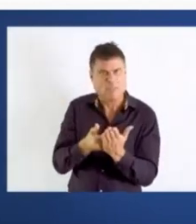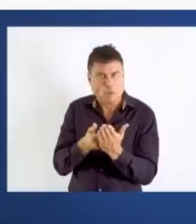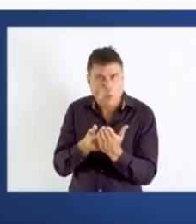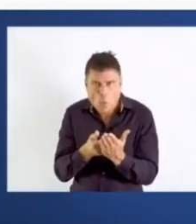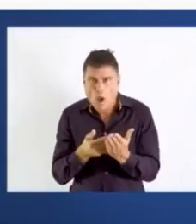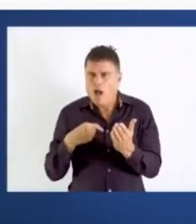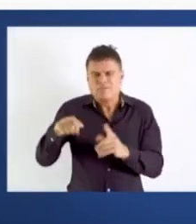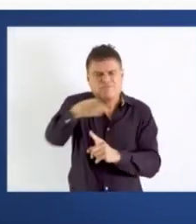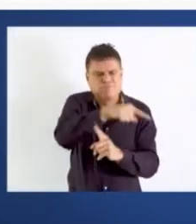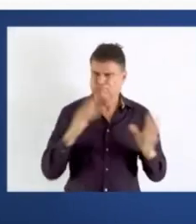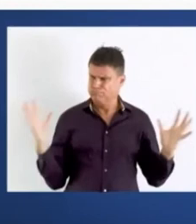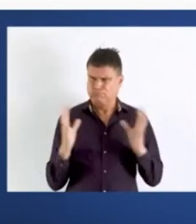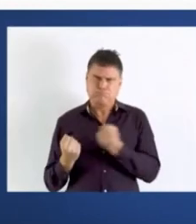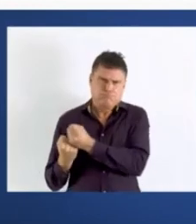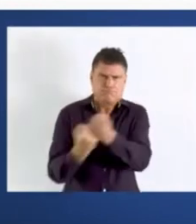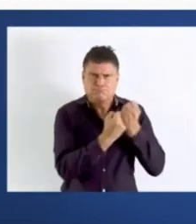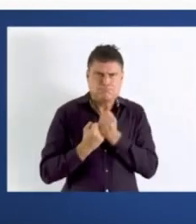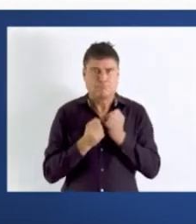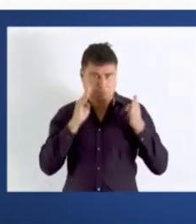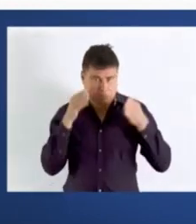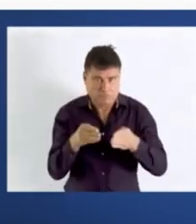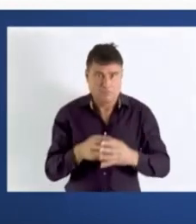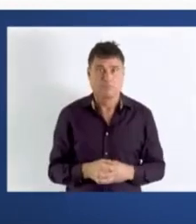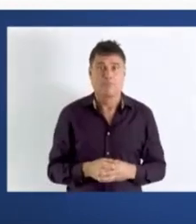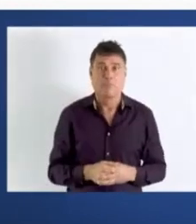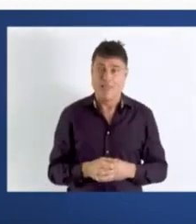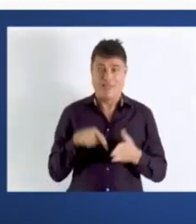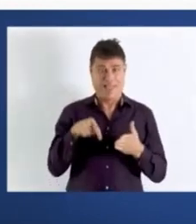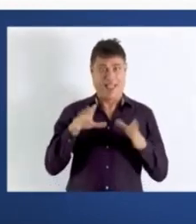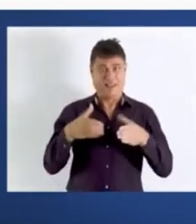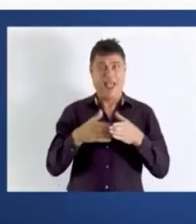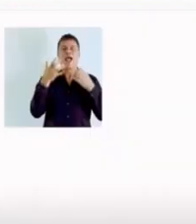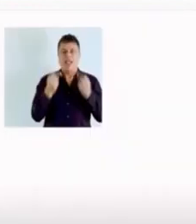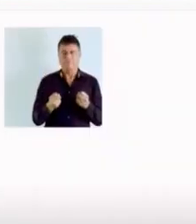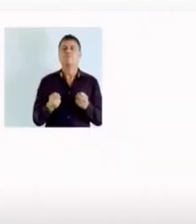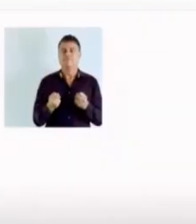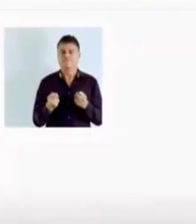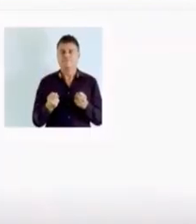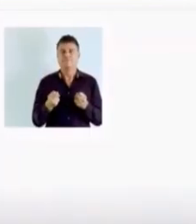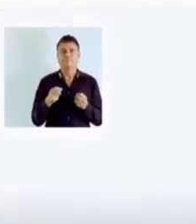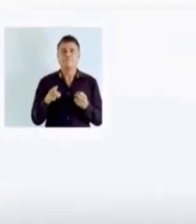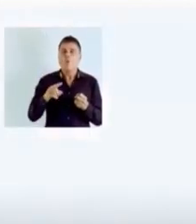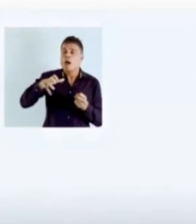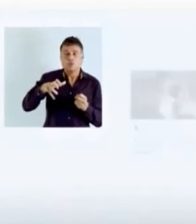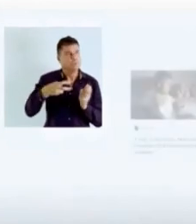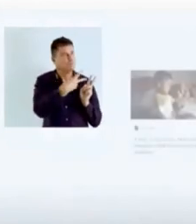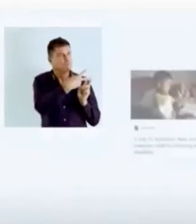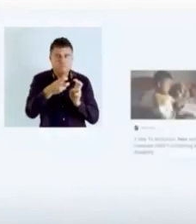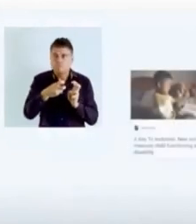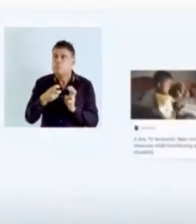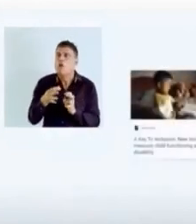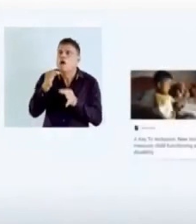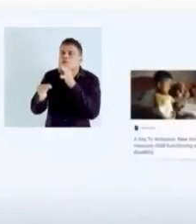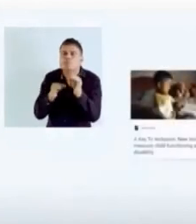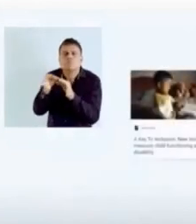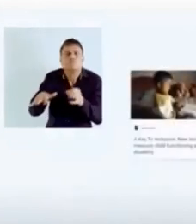using different languages and with support for many different partners. The module is currently available